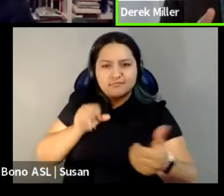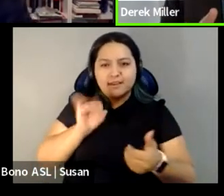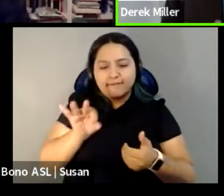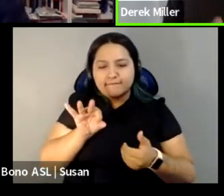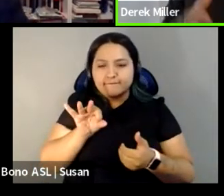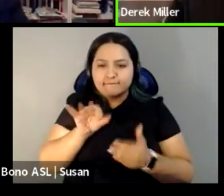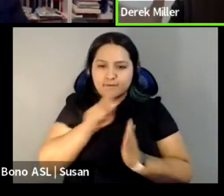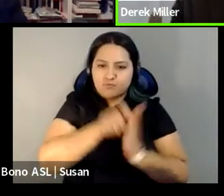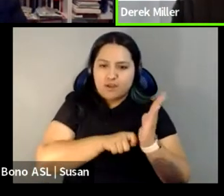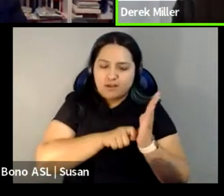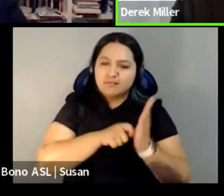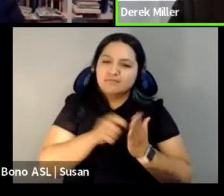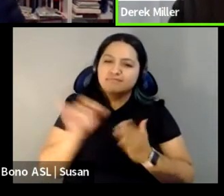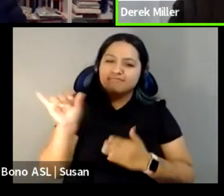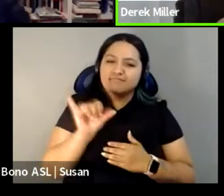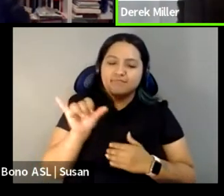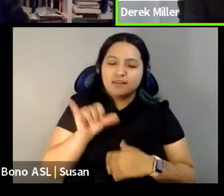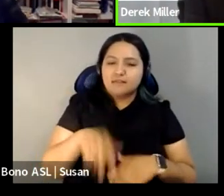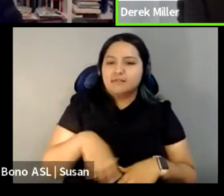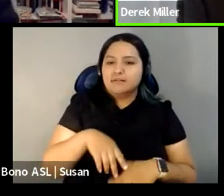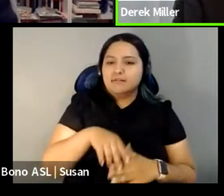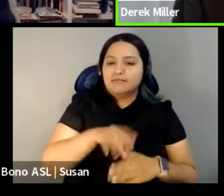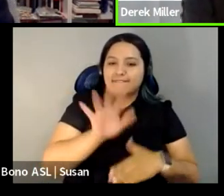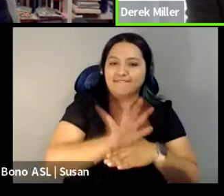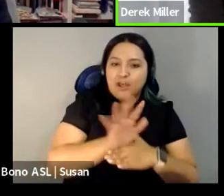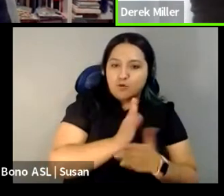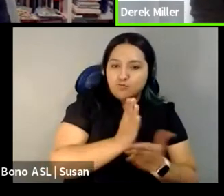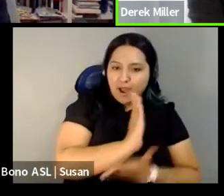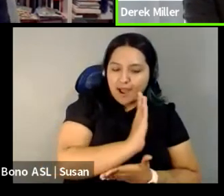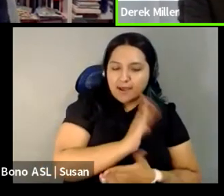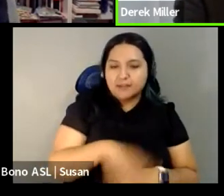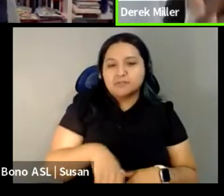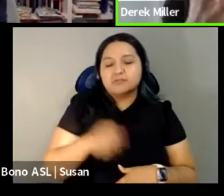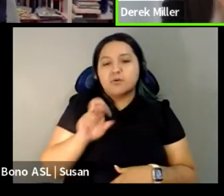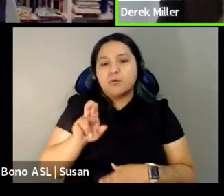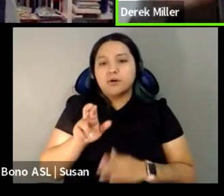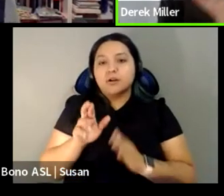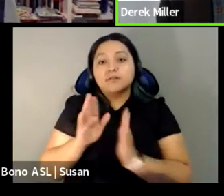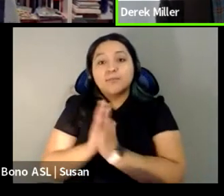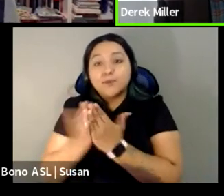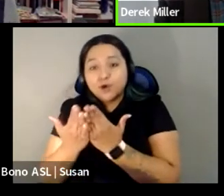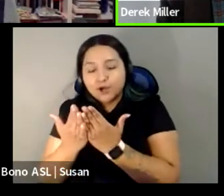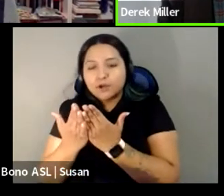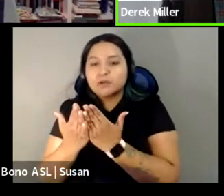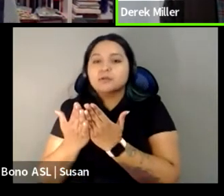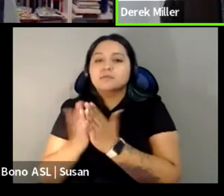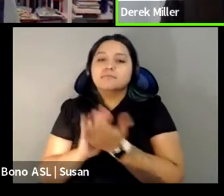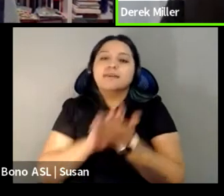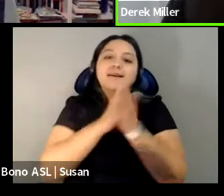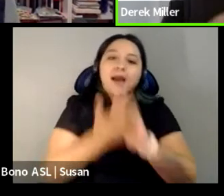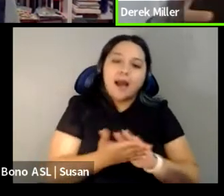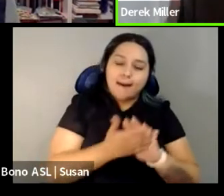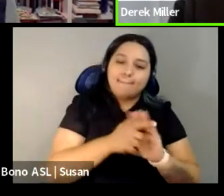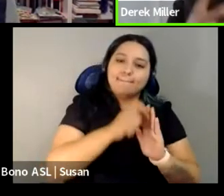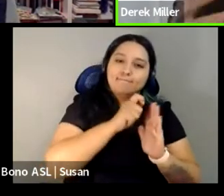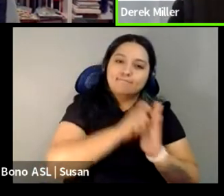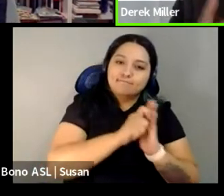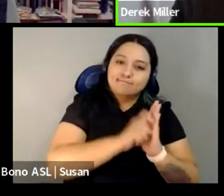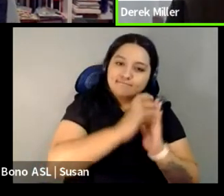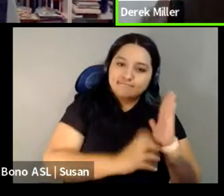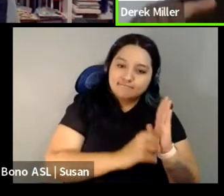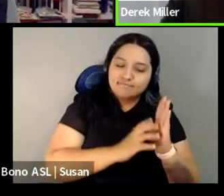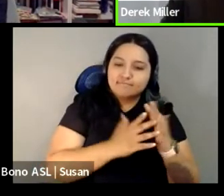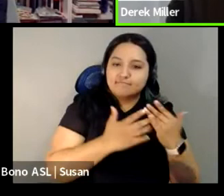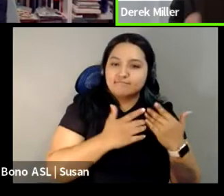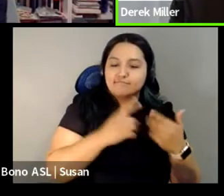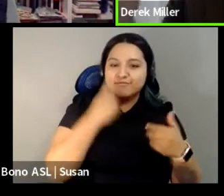types of intervention, the way that so many works are based on novels, and that's yet another license that may belong to another individual, and the way all these